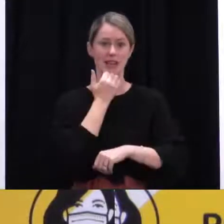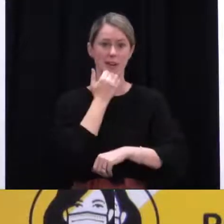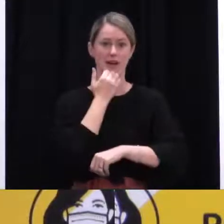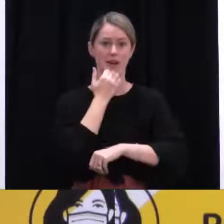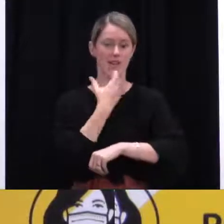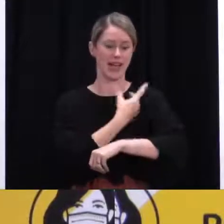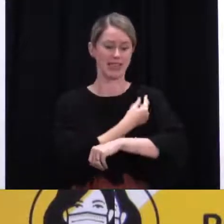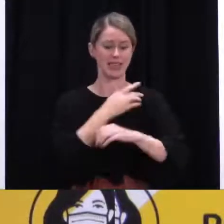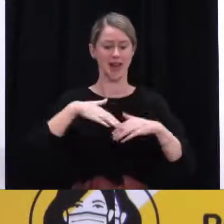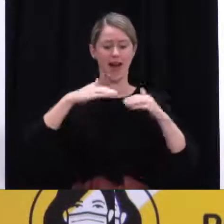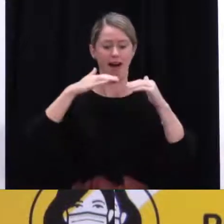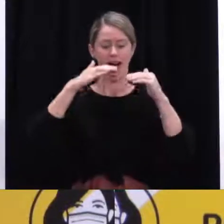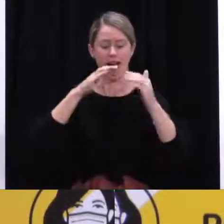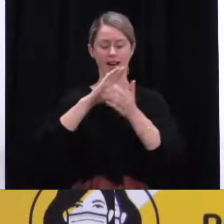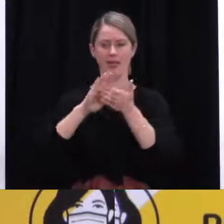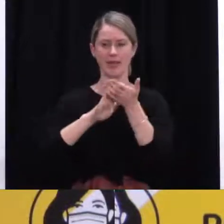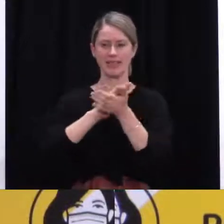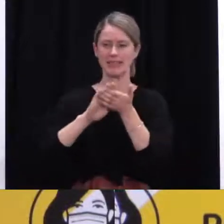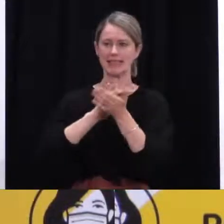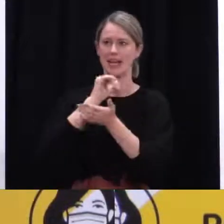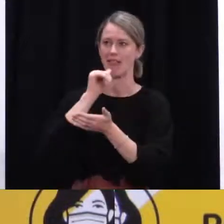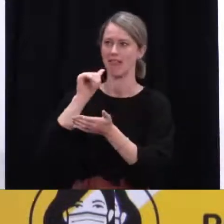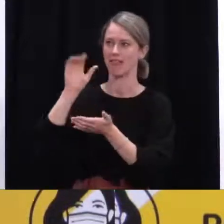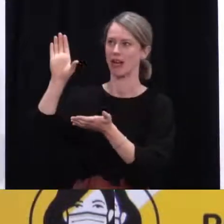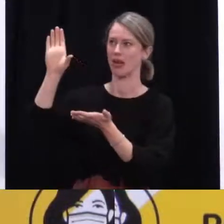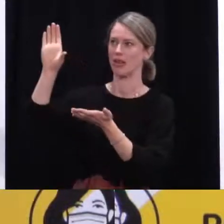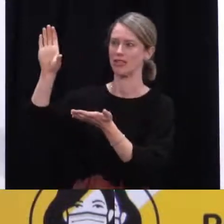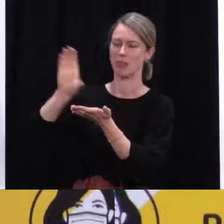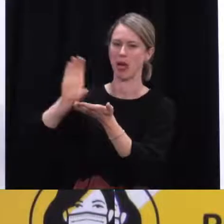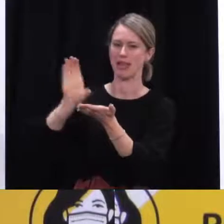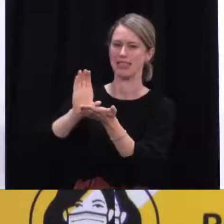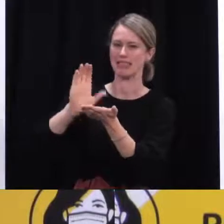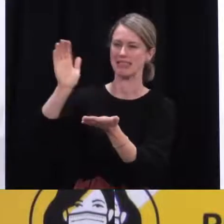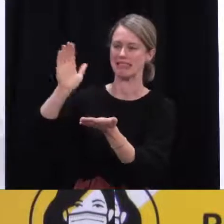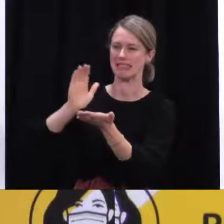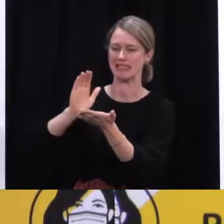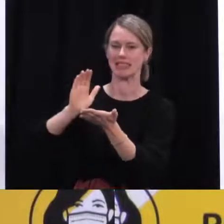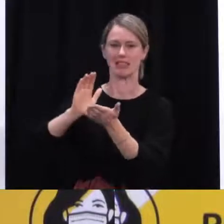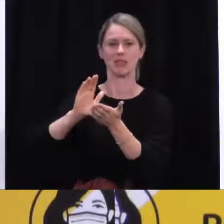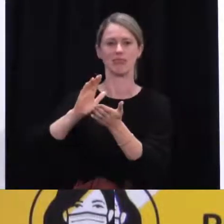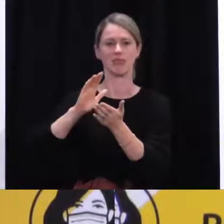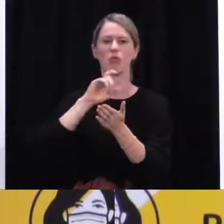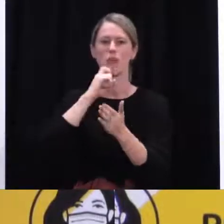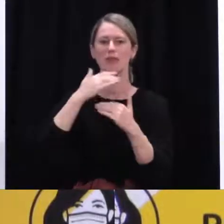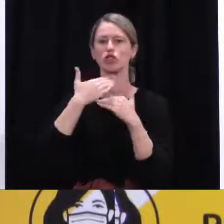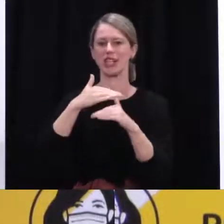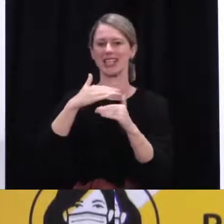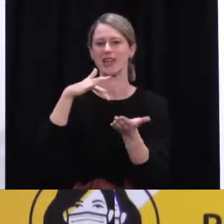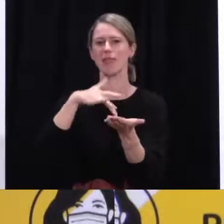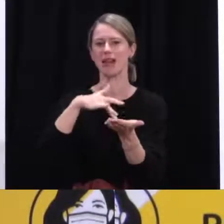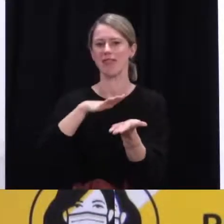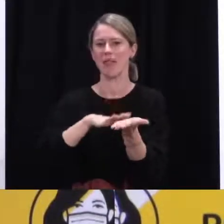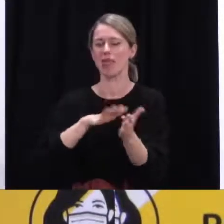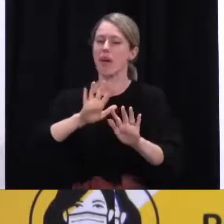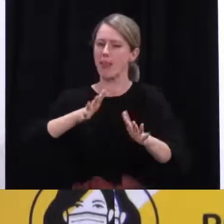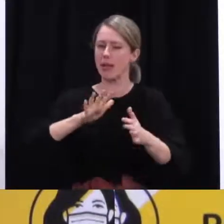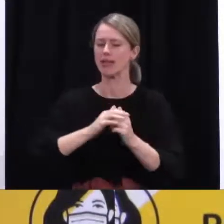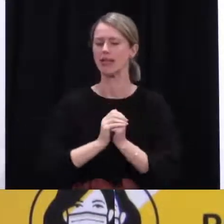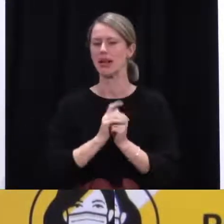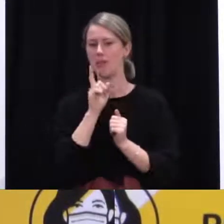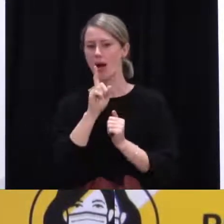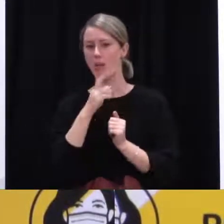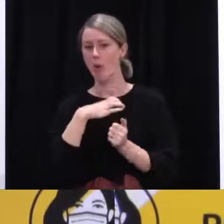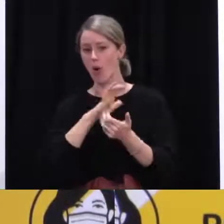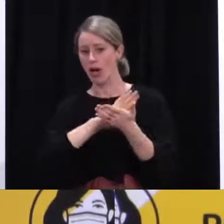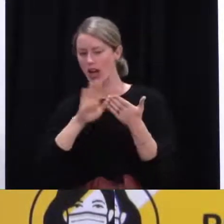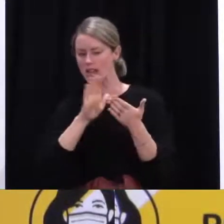restricted we'll be if we can't get additional supplies in by sort of by the middle of the month. But look, we should have greater clarity on